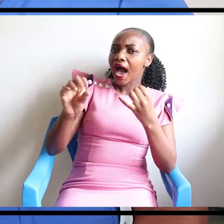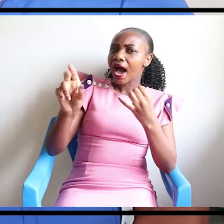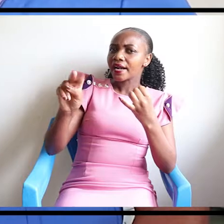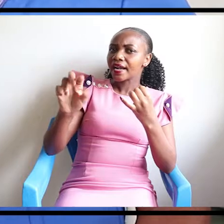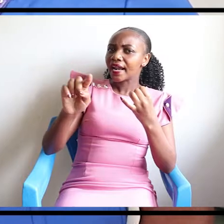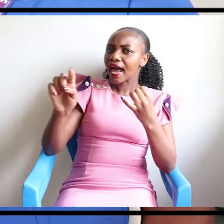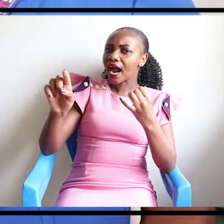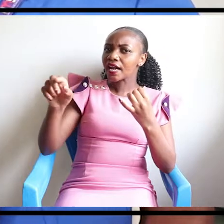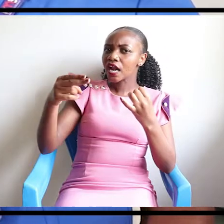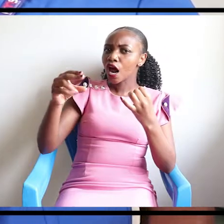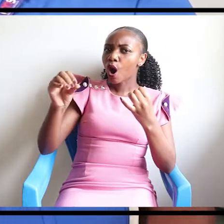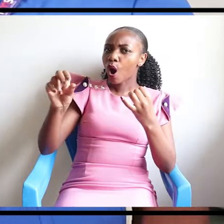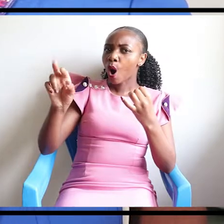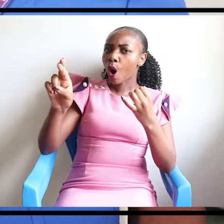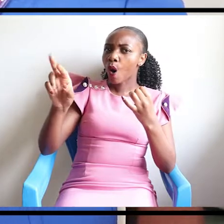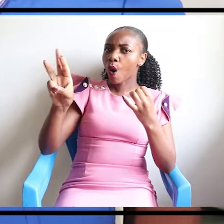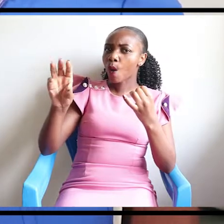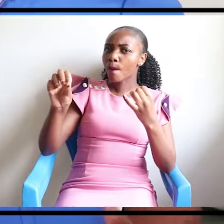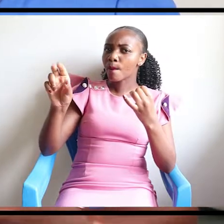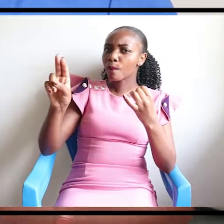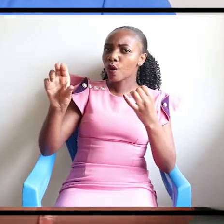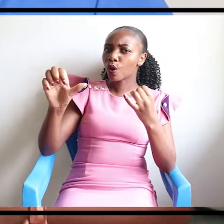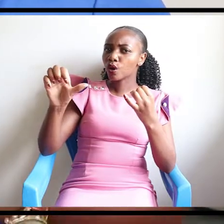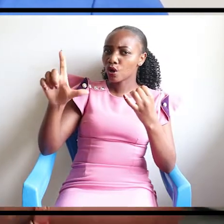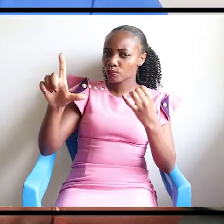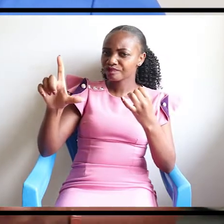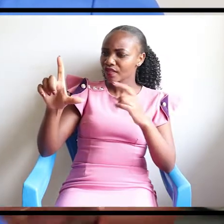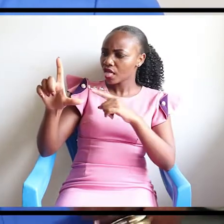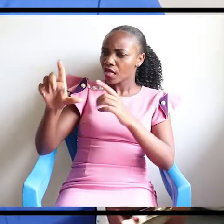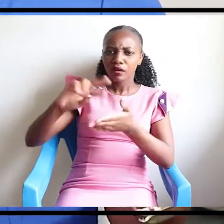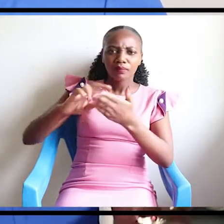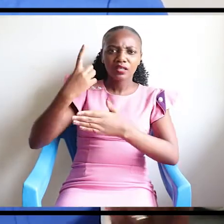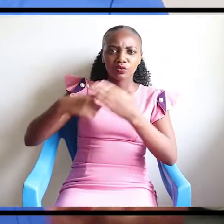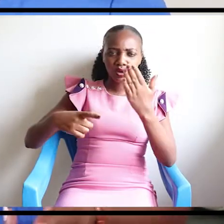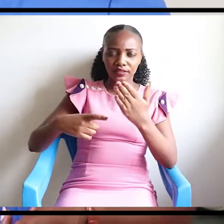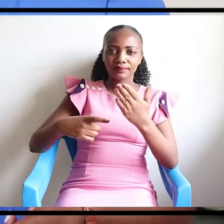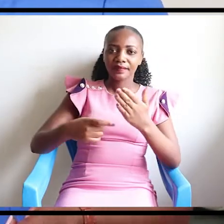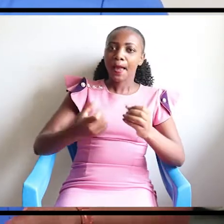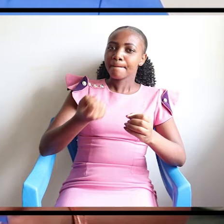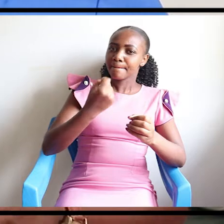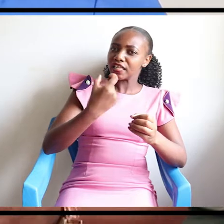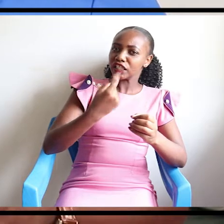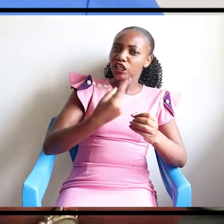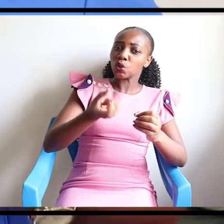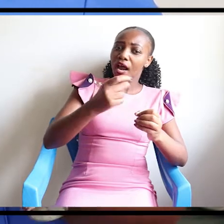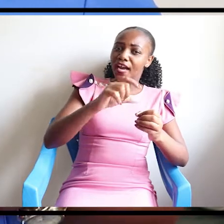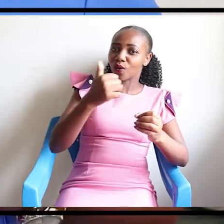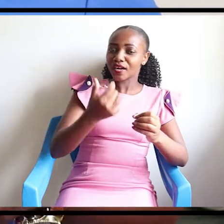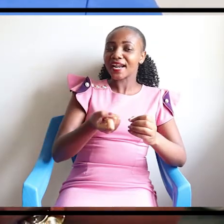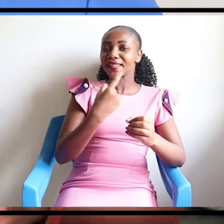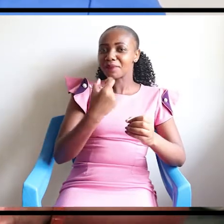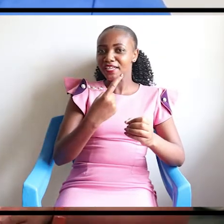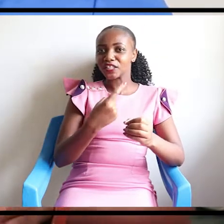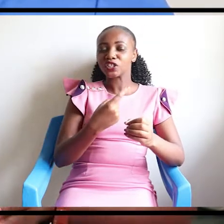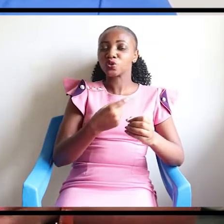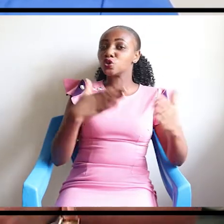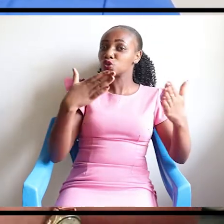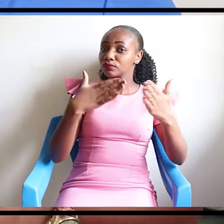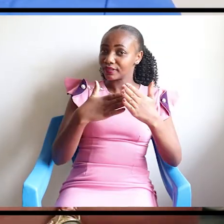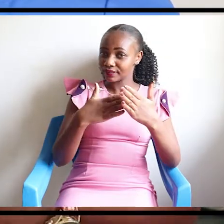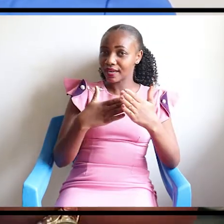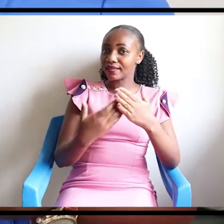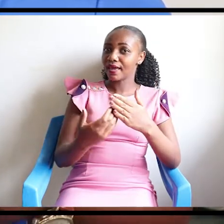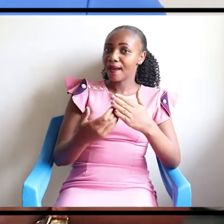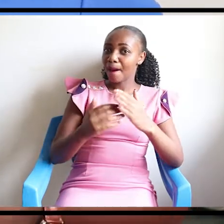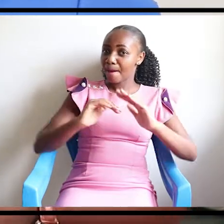no hormone. Hormone is a medication that is put into another medication to be able to prevent pregnancy.